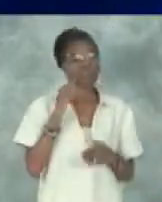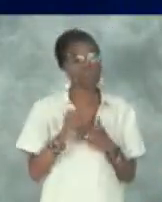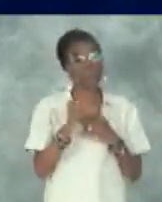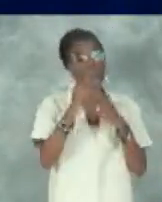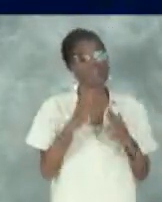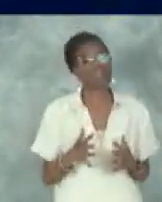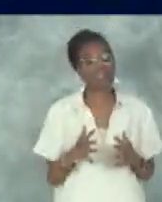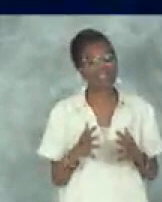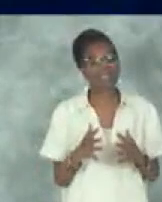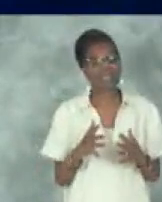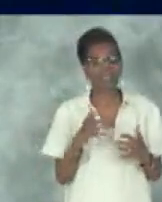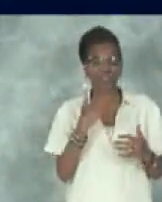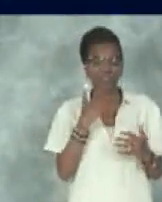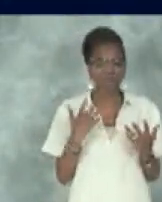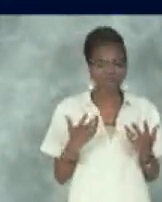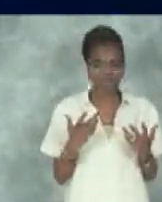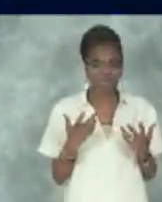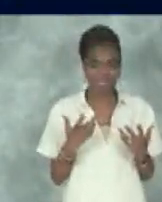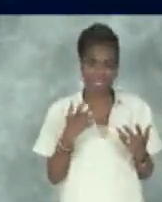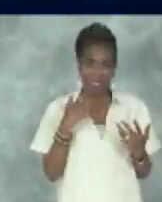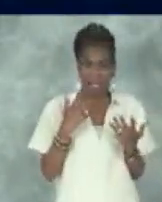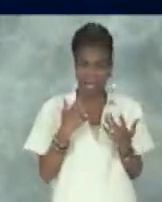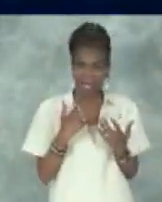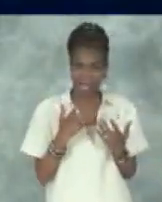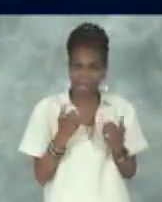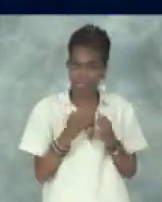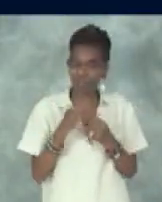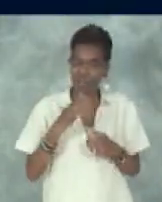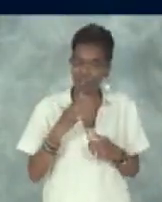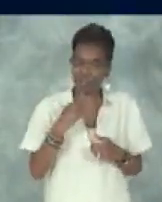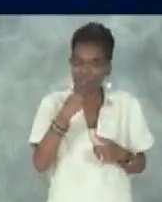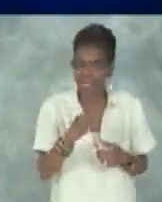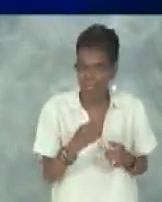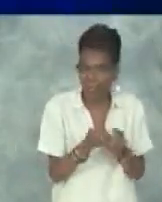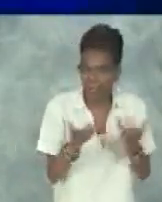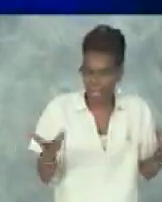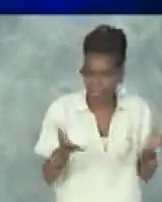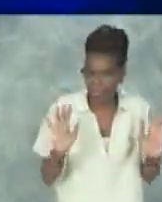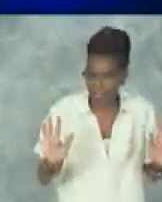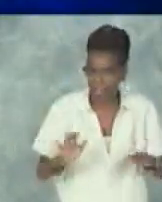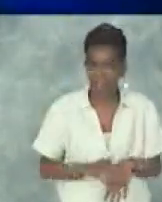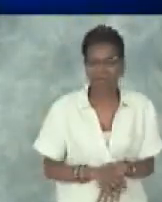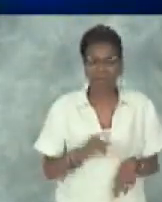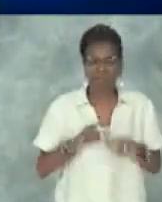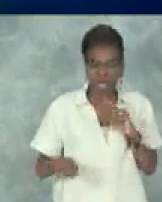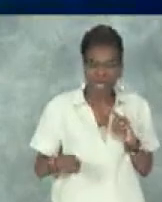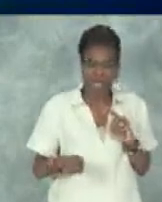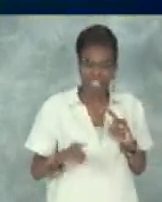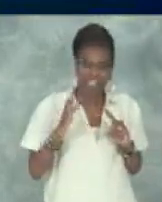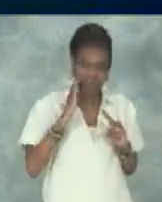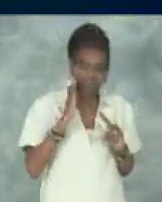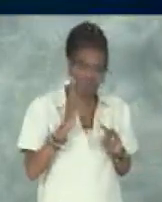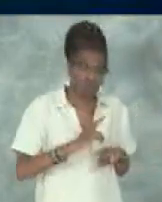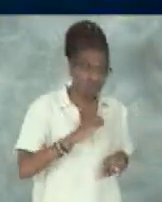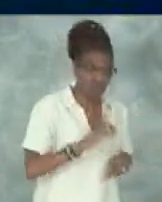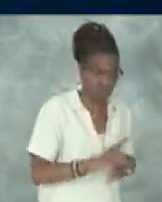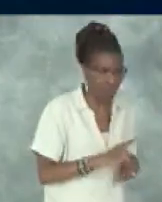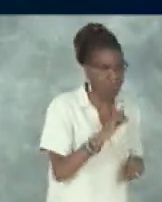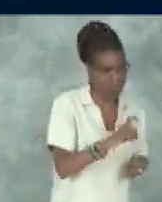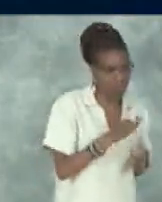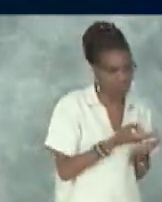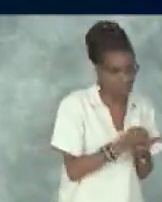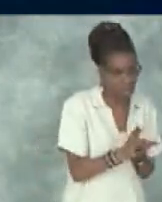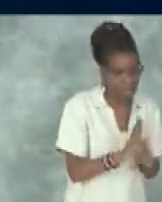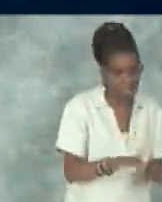you don't show how the sausage is made. I understand that, but you do call it sausage. When you are the leader, it's